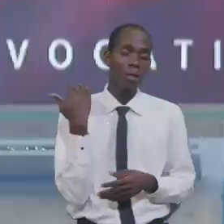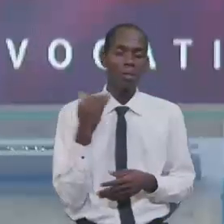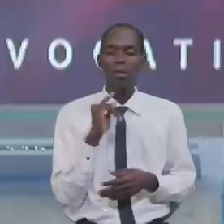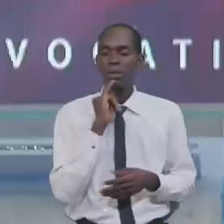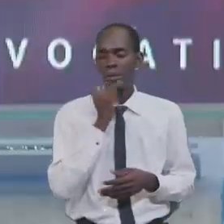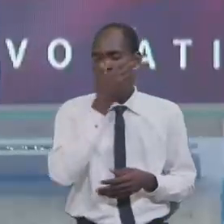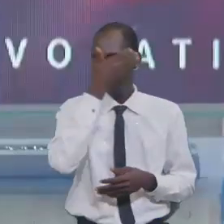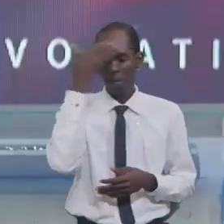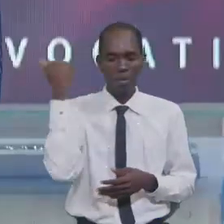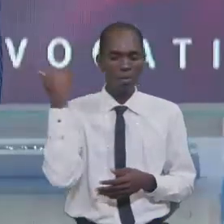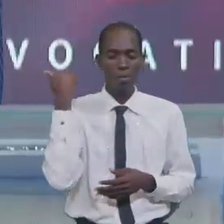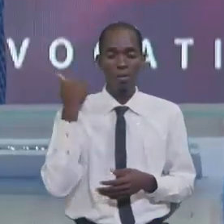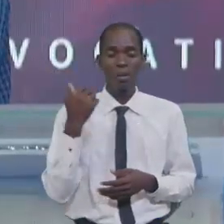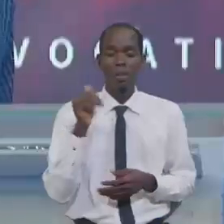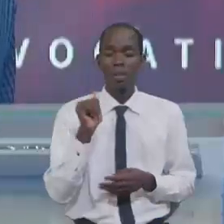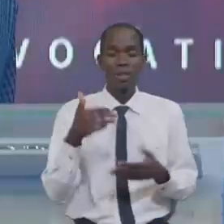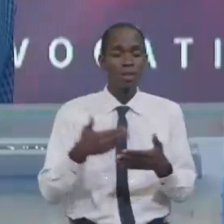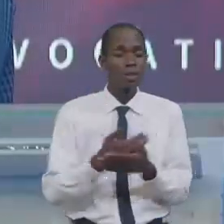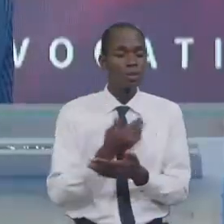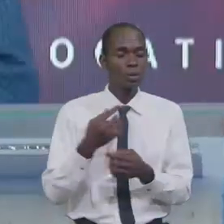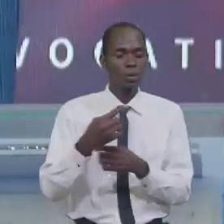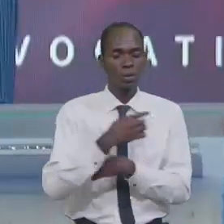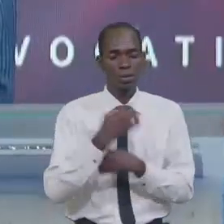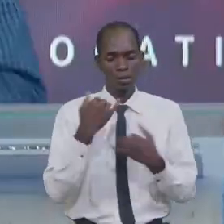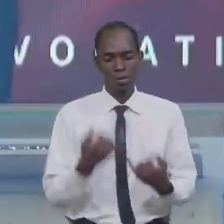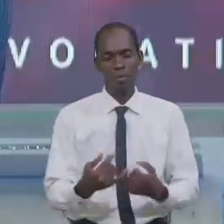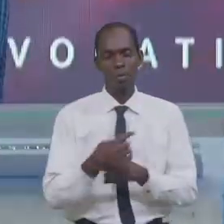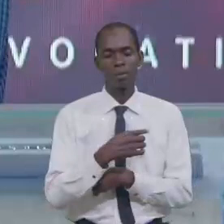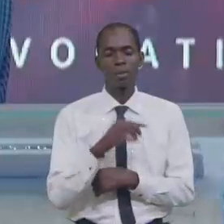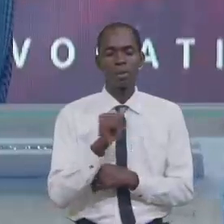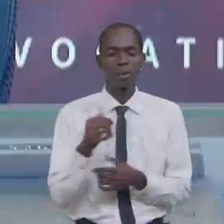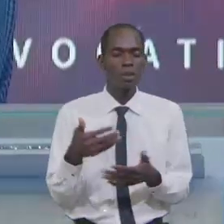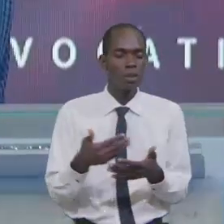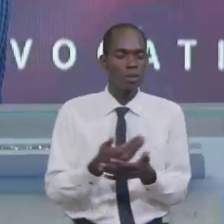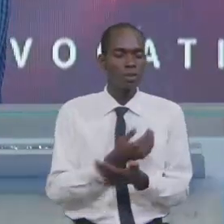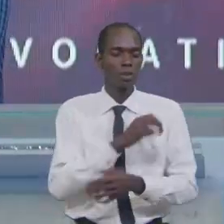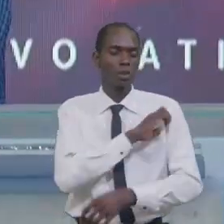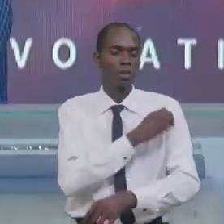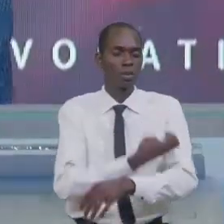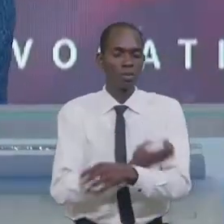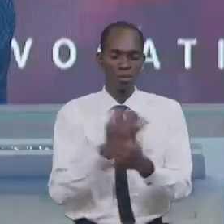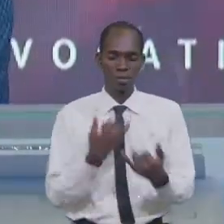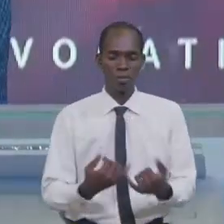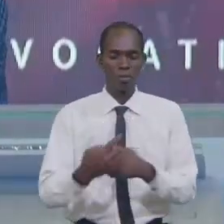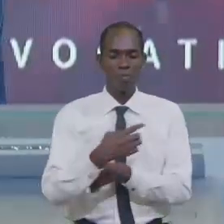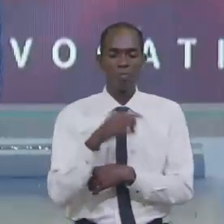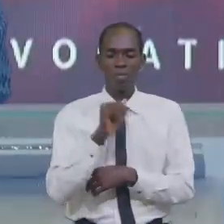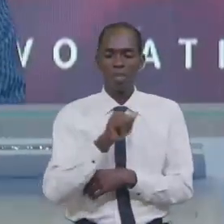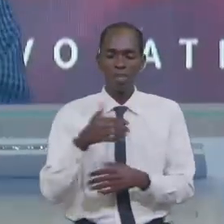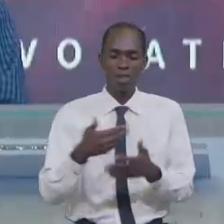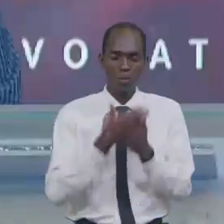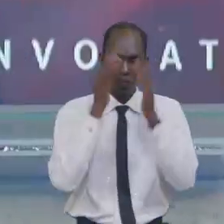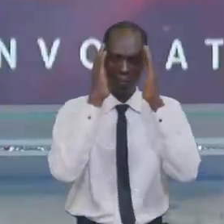forgotten. A new day today. A new energy today. A new focus